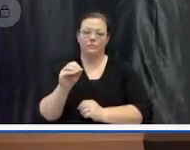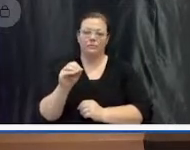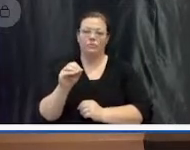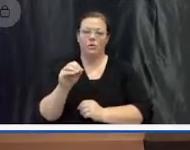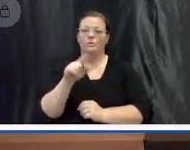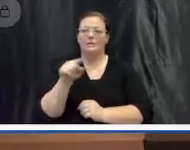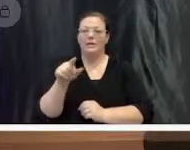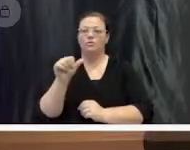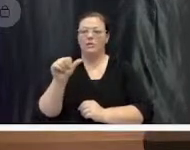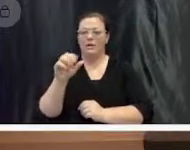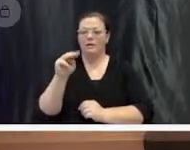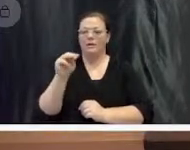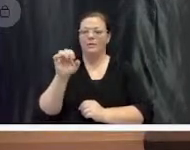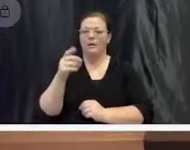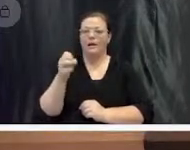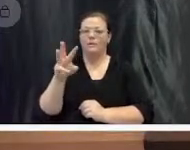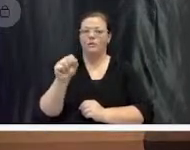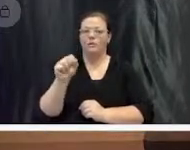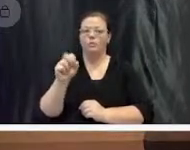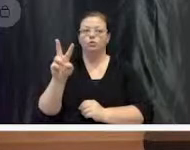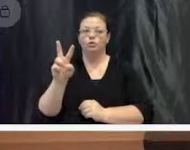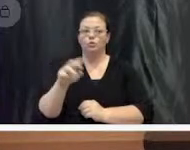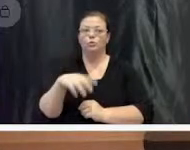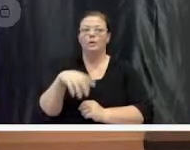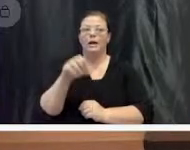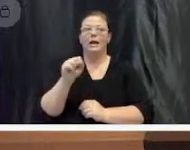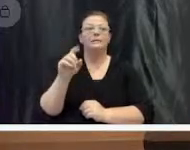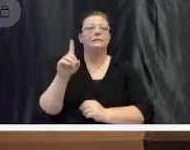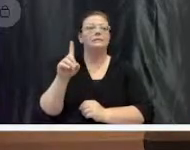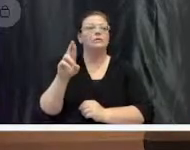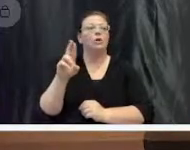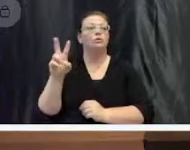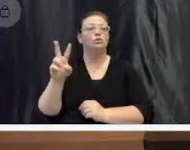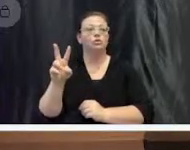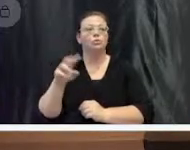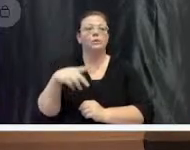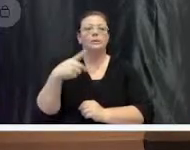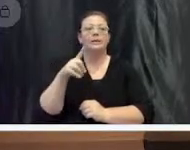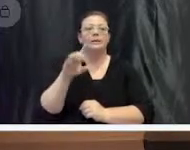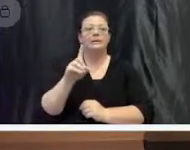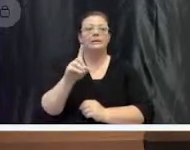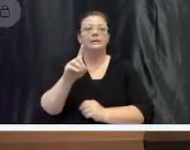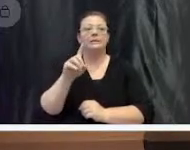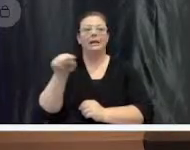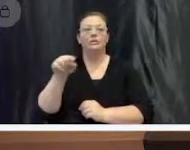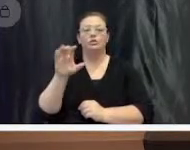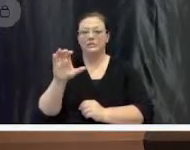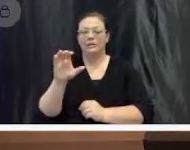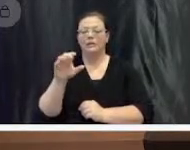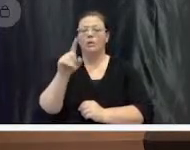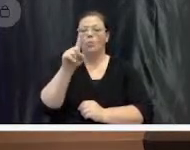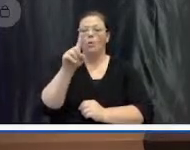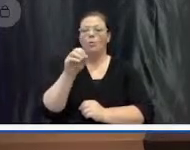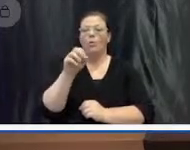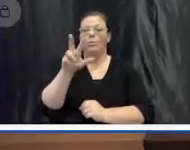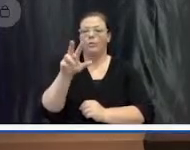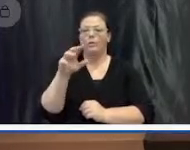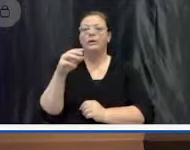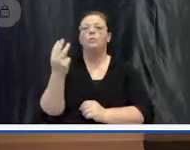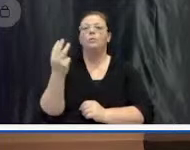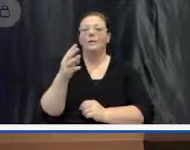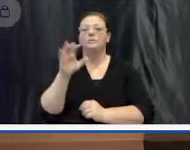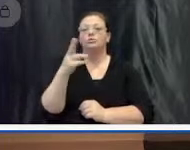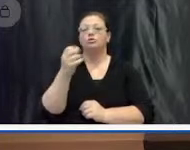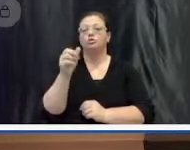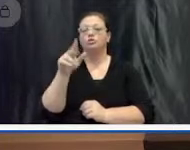Z9860-A, Matthews 2, STR2, PD-C, 1003 West